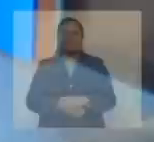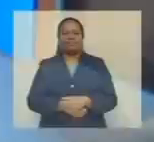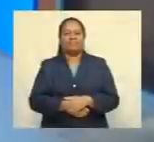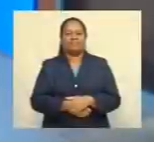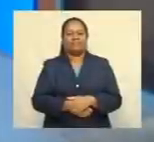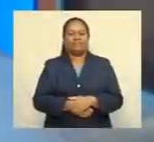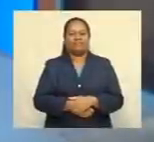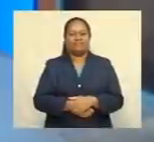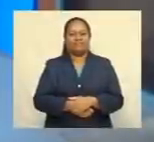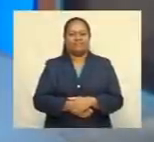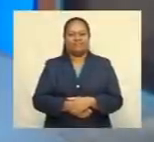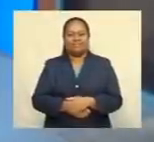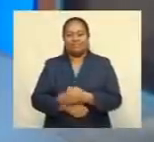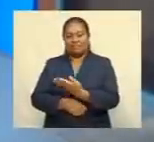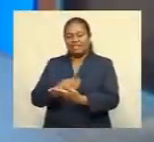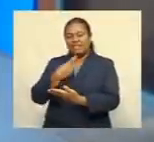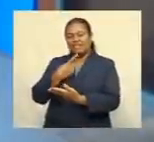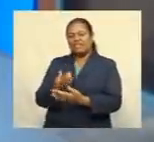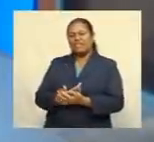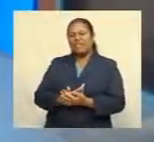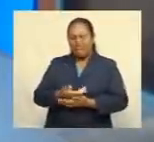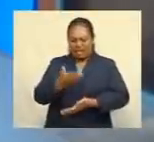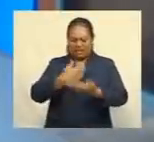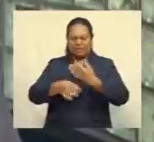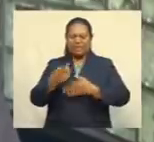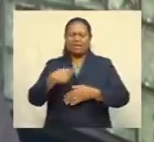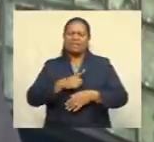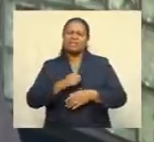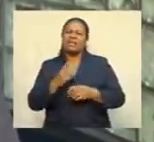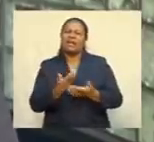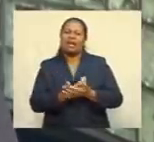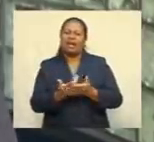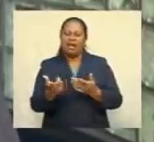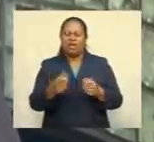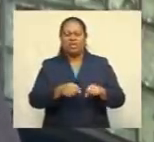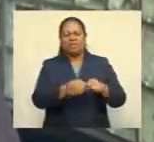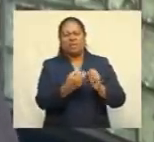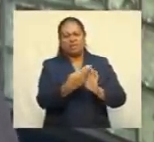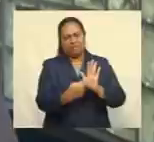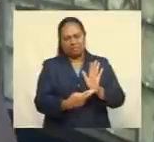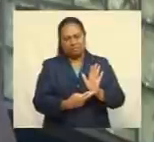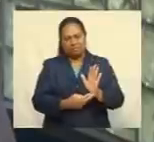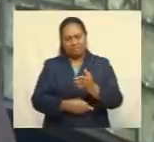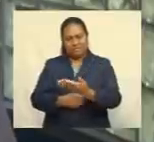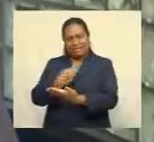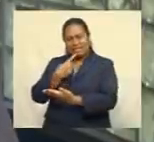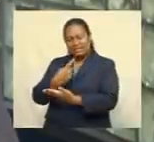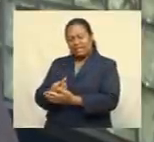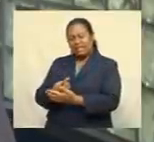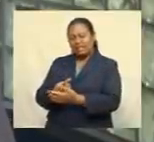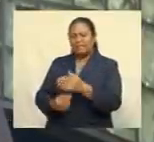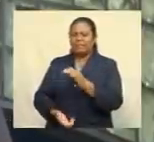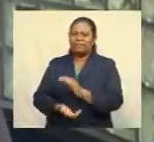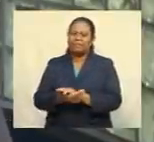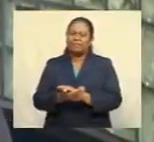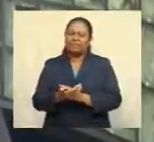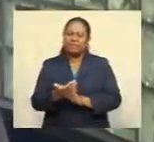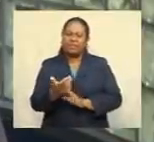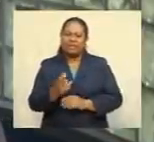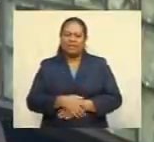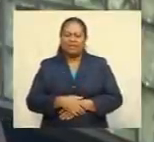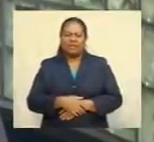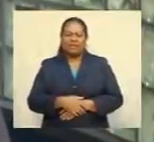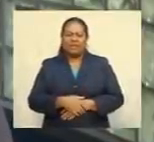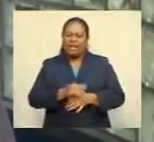Could you briefly explain how the woman breached the COVID-19 protocol? She went to turn it down, like when they turn it down, it means put all the linen